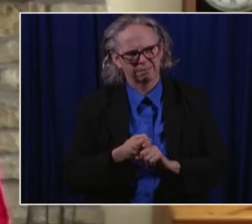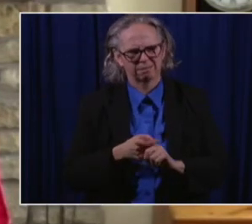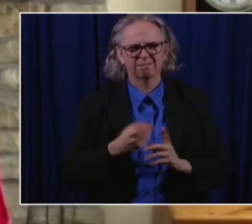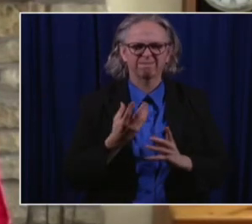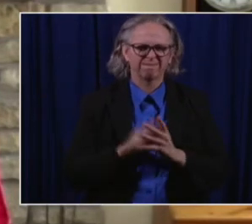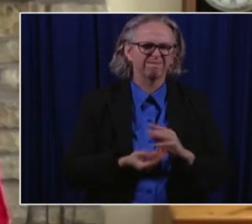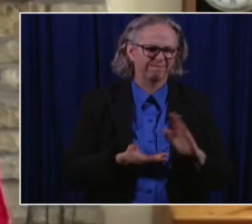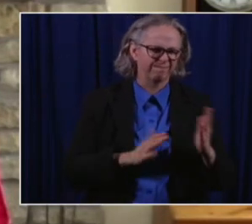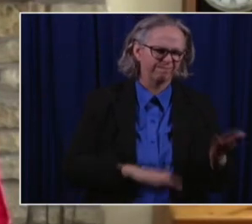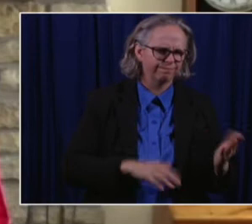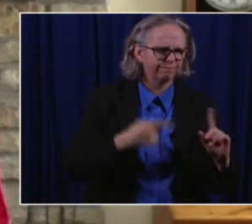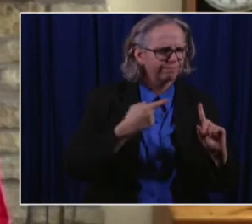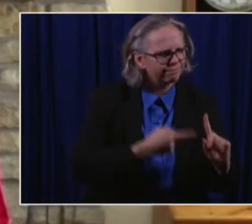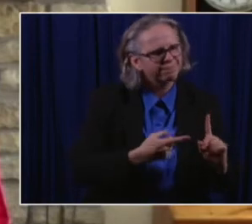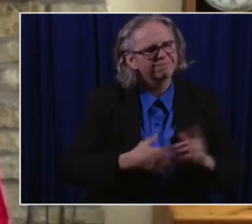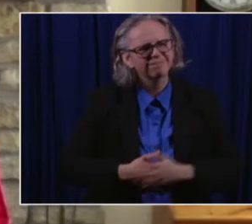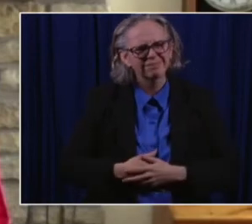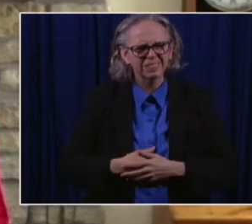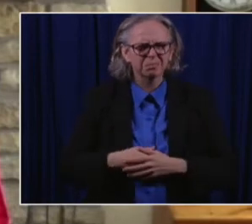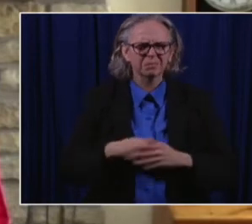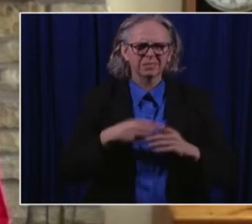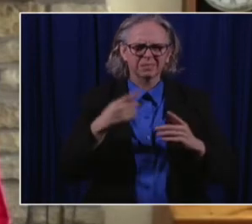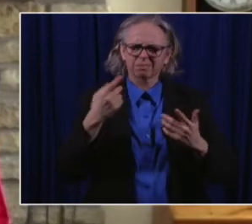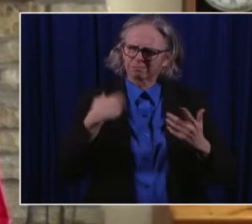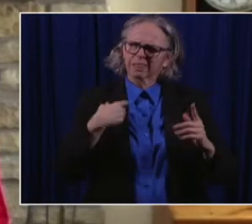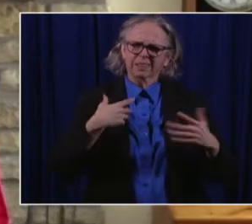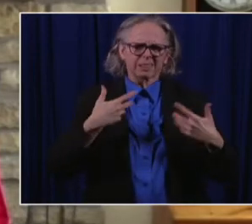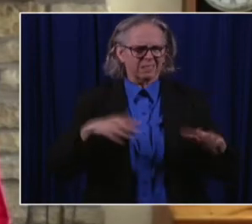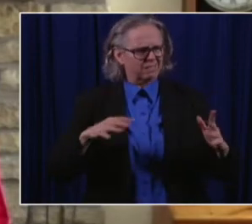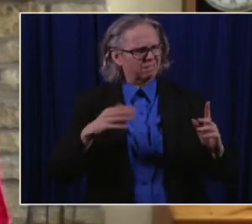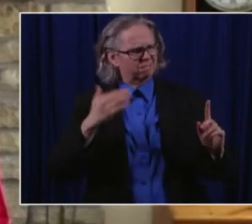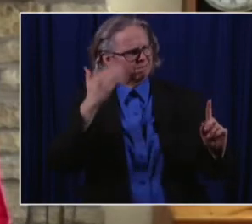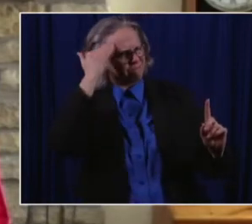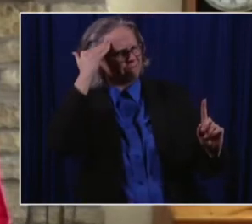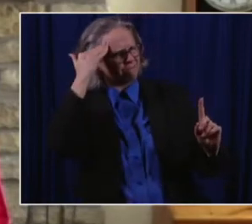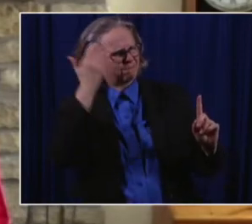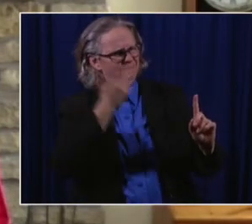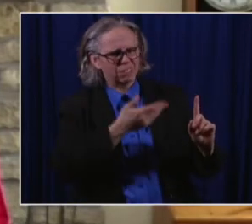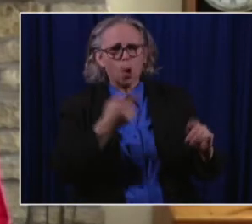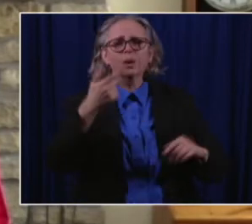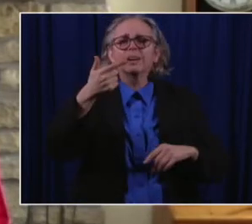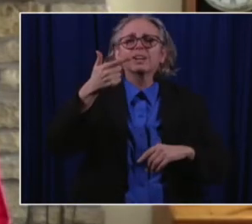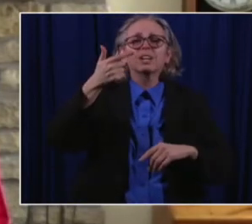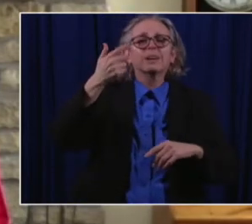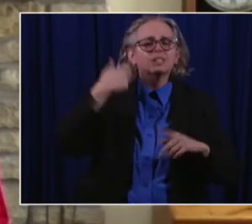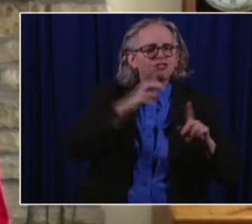Someone that we rode the river with, went to the Grand Canyon together.